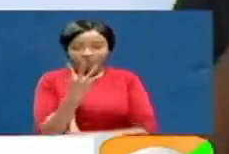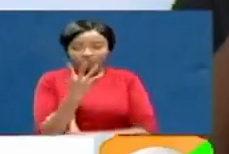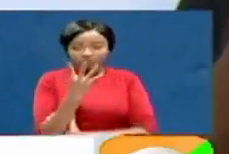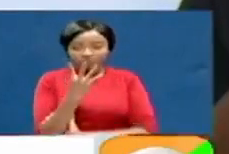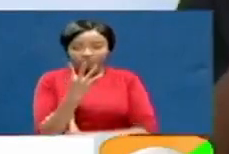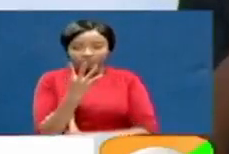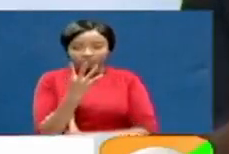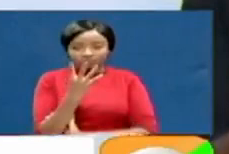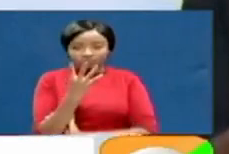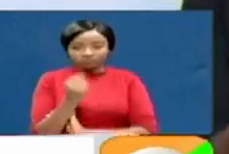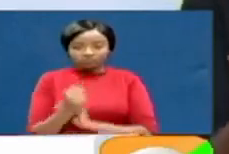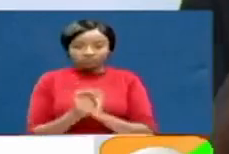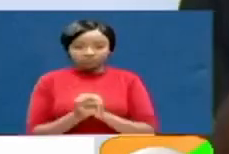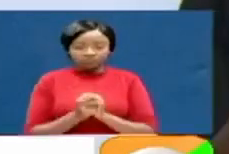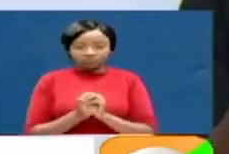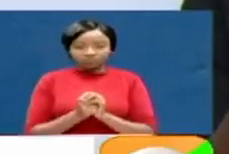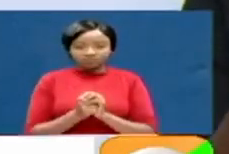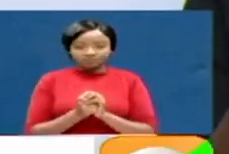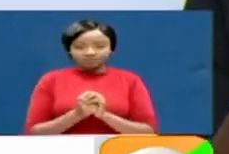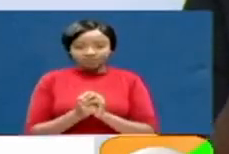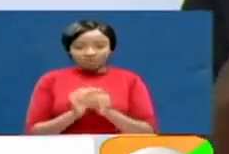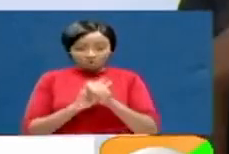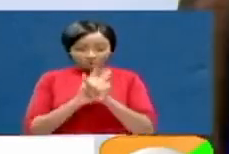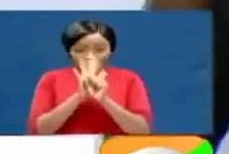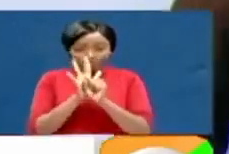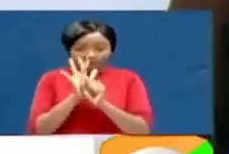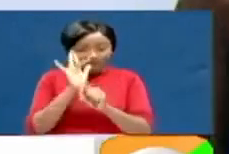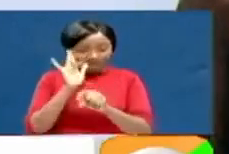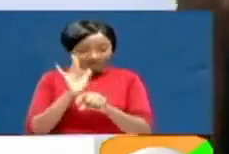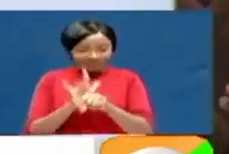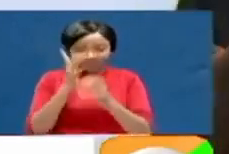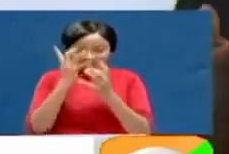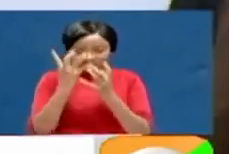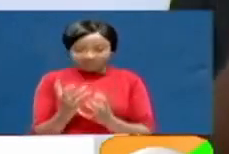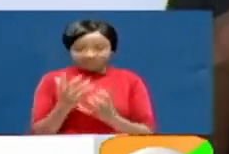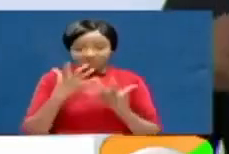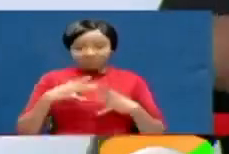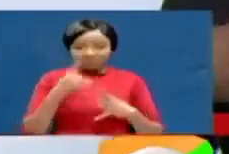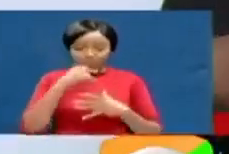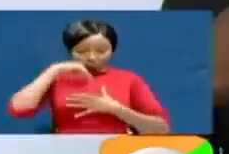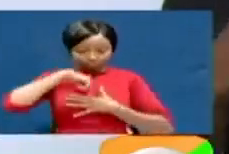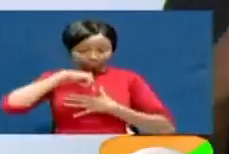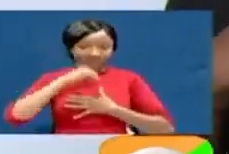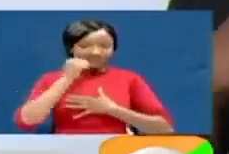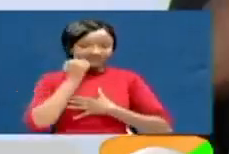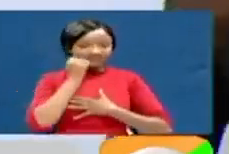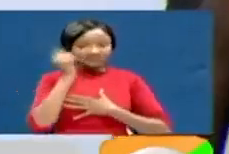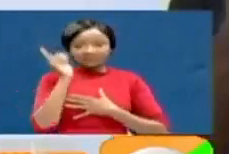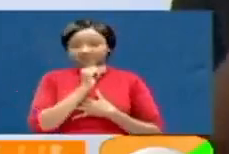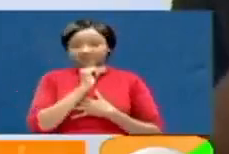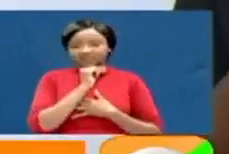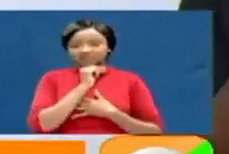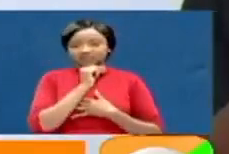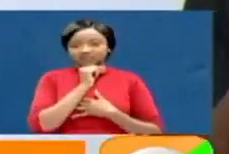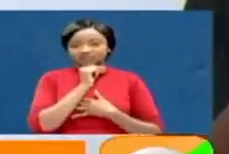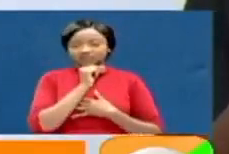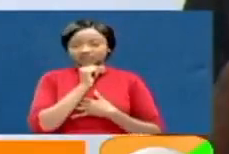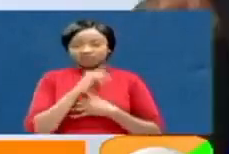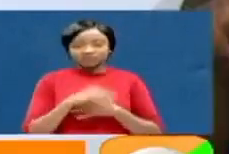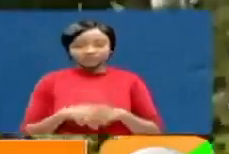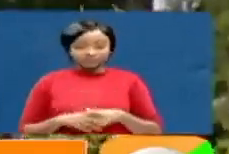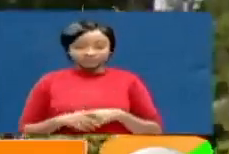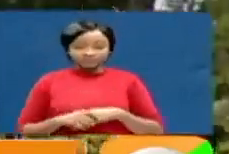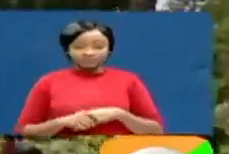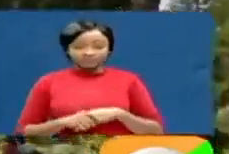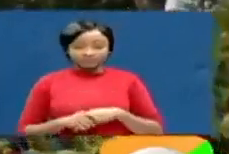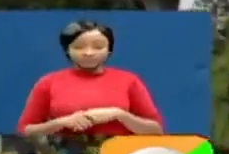in, coronavirus attacks those who may have immunocompromised states, and this is the same situation we experience in this